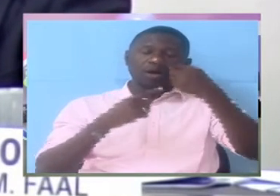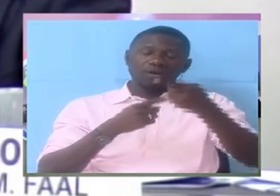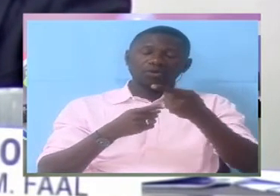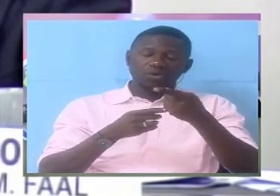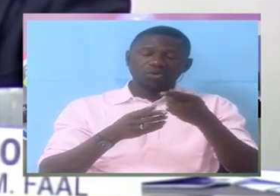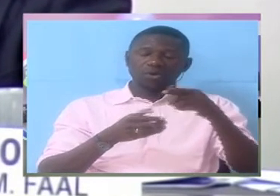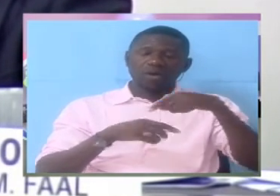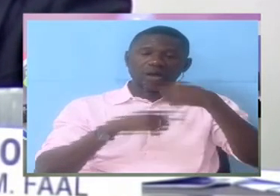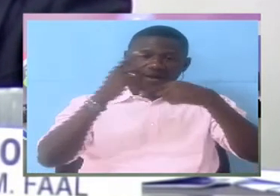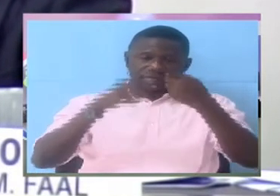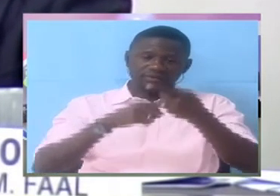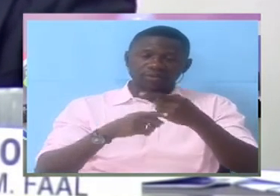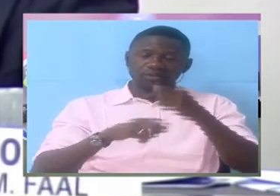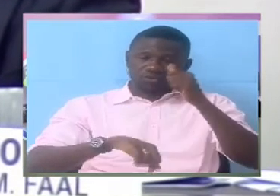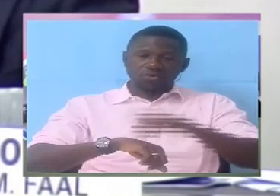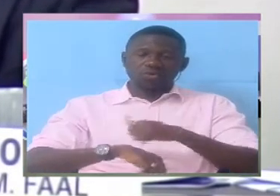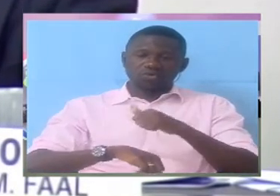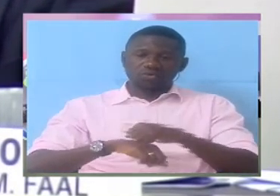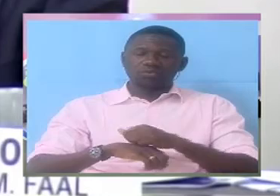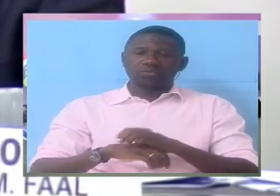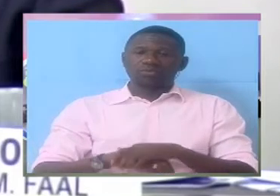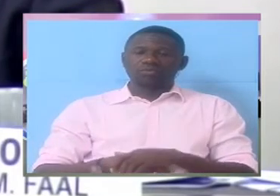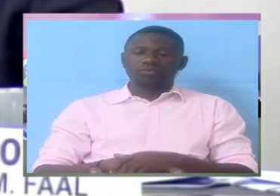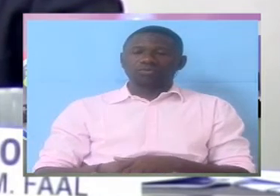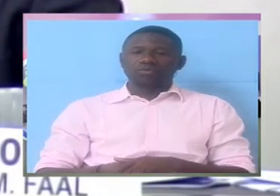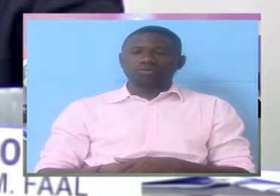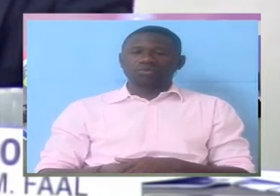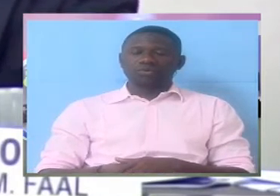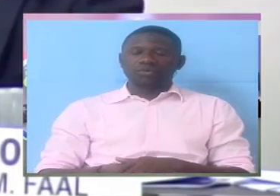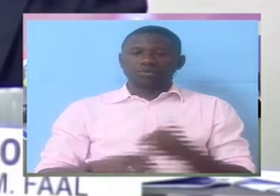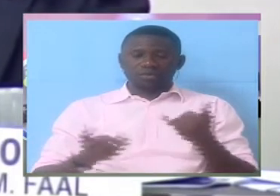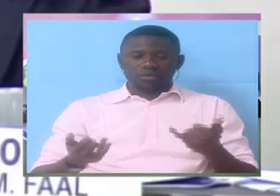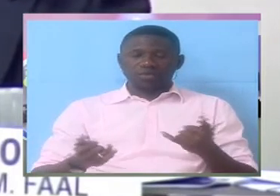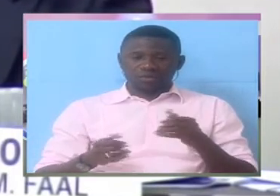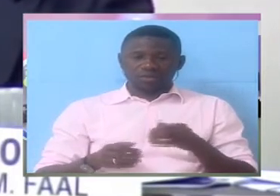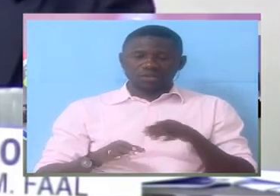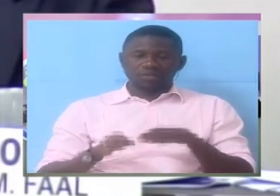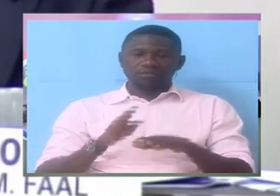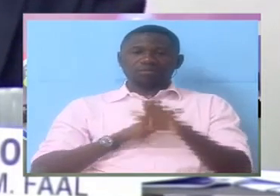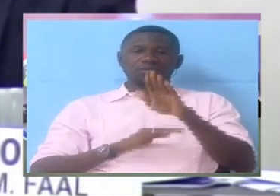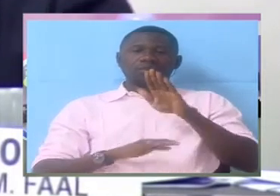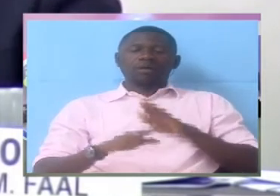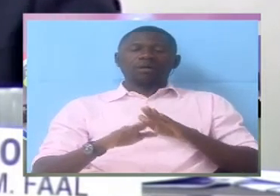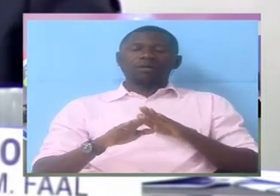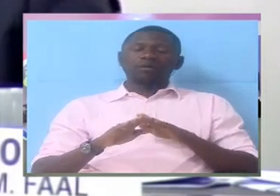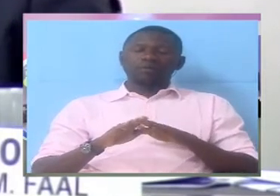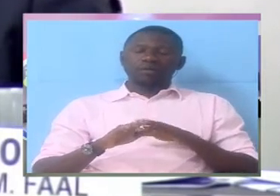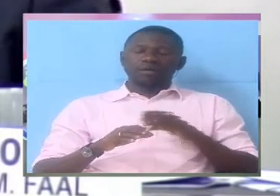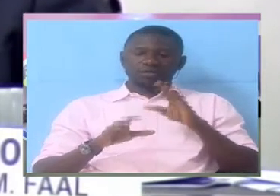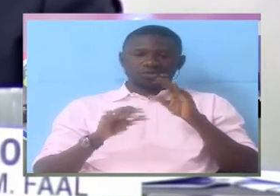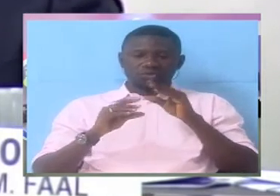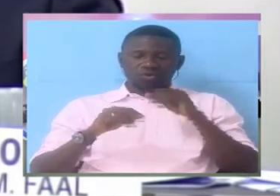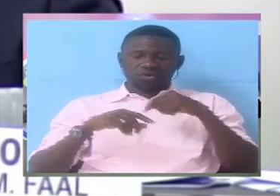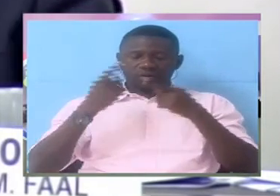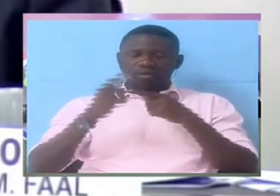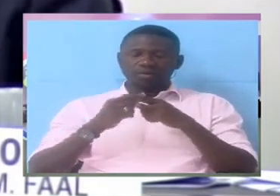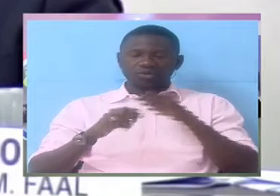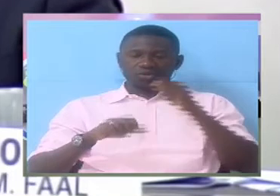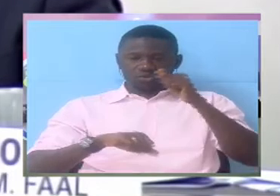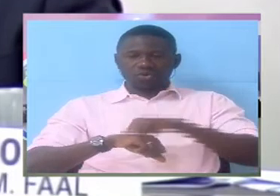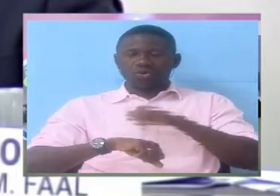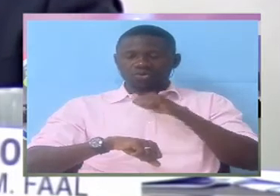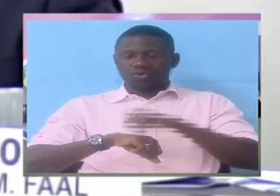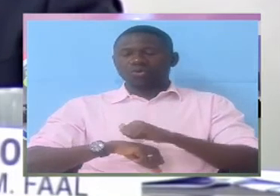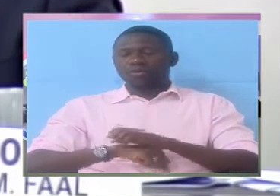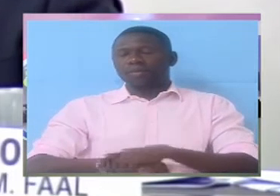jannin tajire ya ke. Tajire ya ko la. Now let's take a few steps backwards and talk about the tortures.